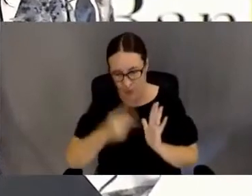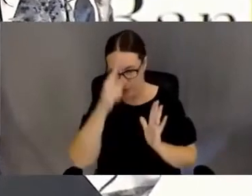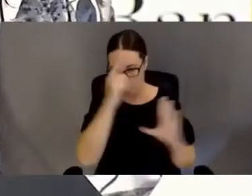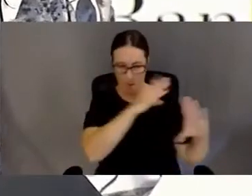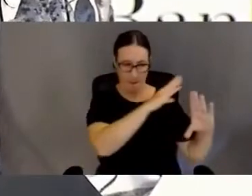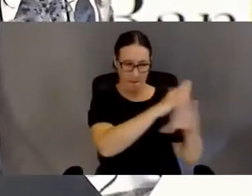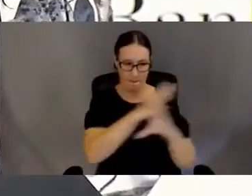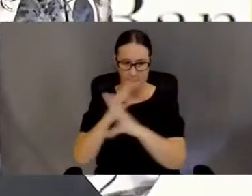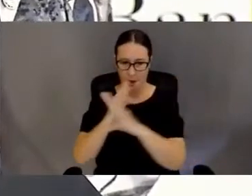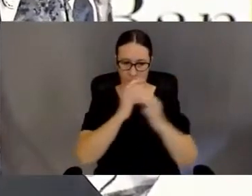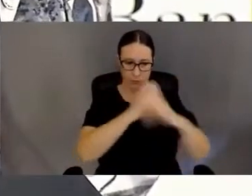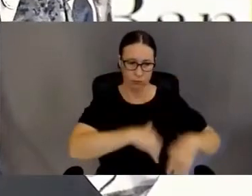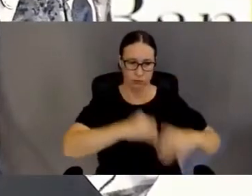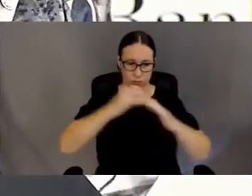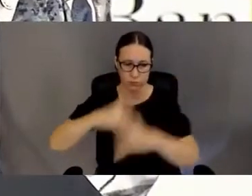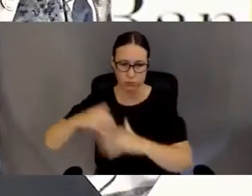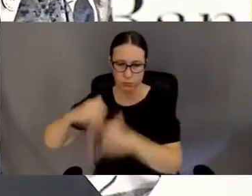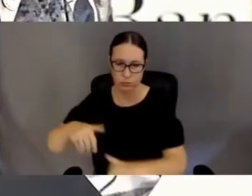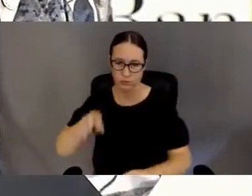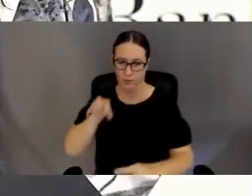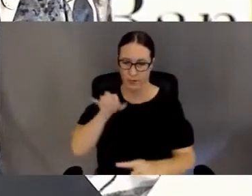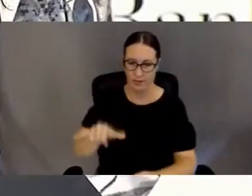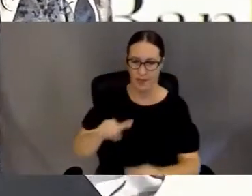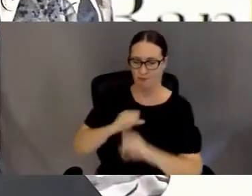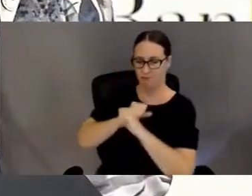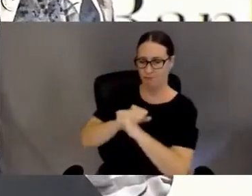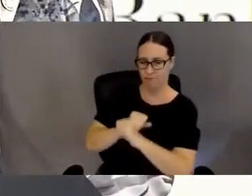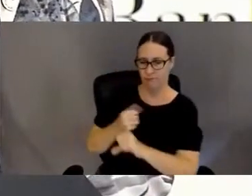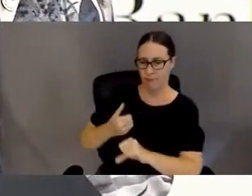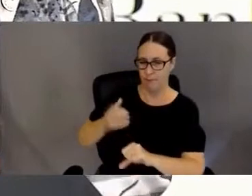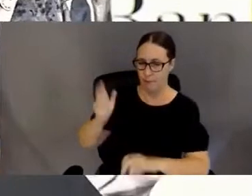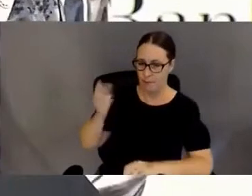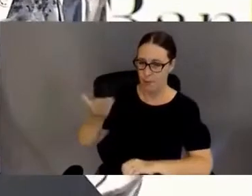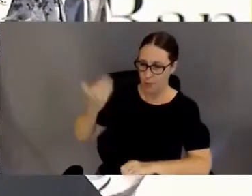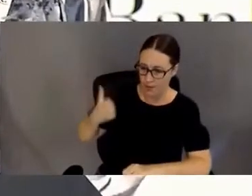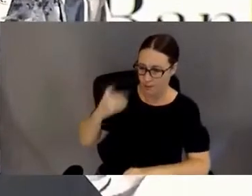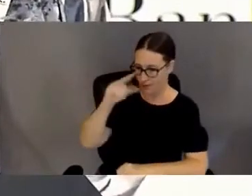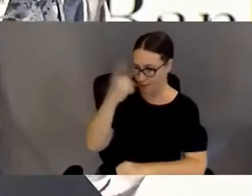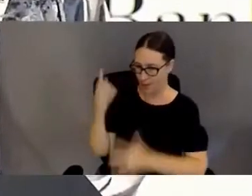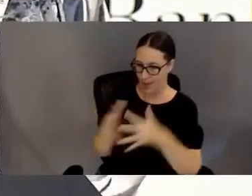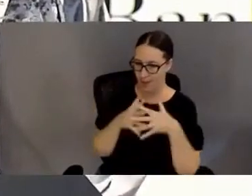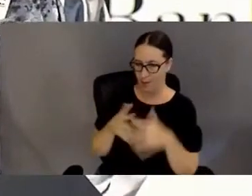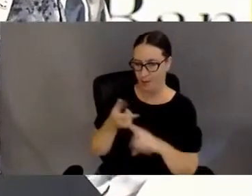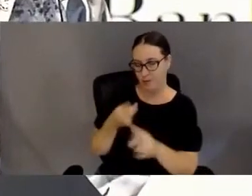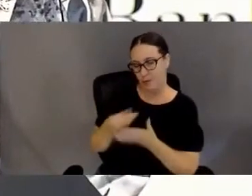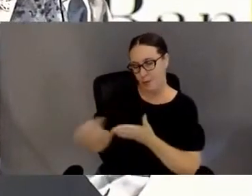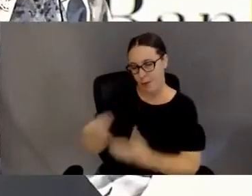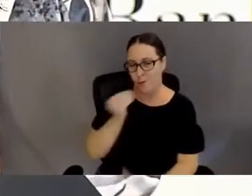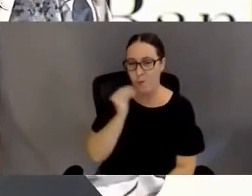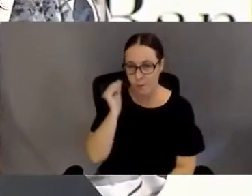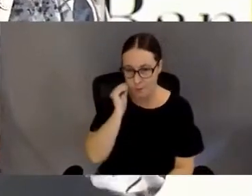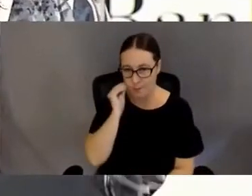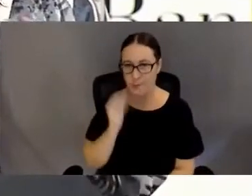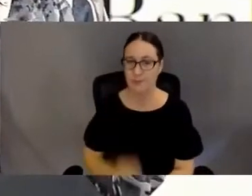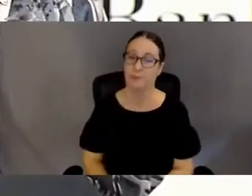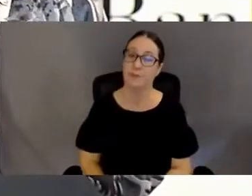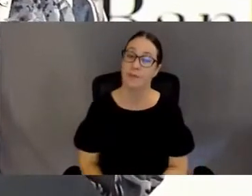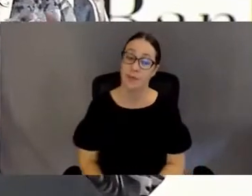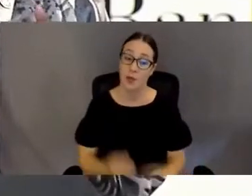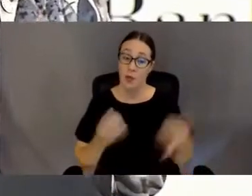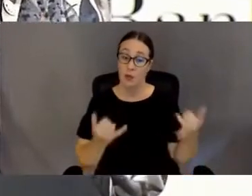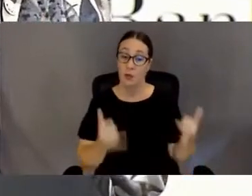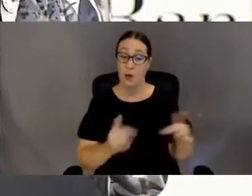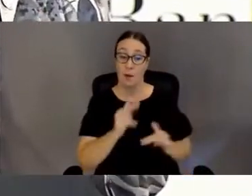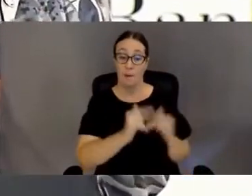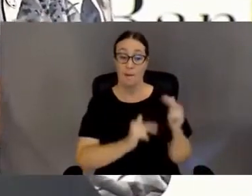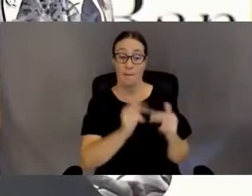have prevented generations of Black Americans from buying a home. The President's Build Back Better Act contains the